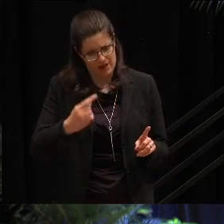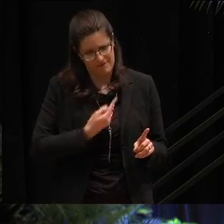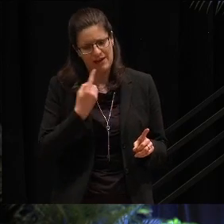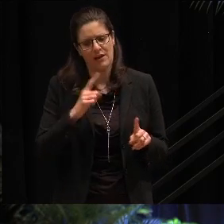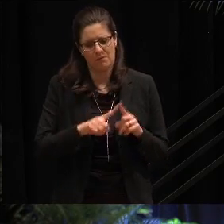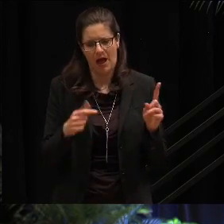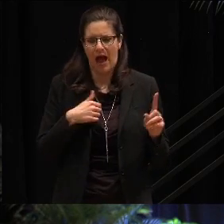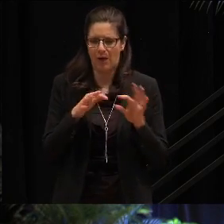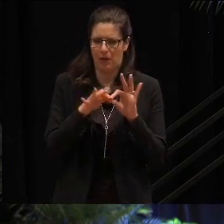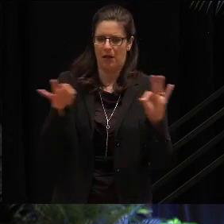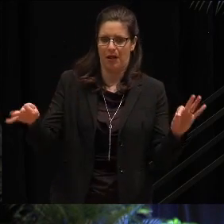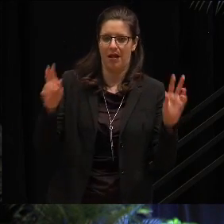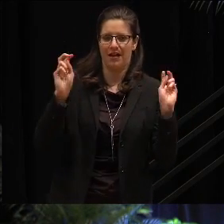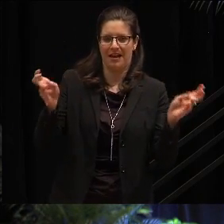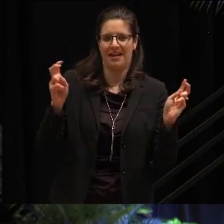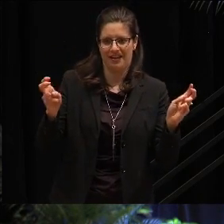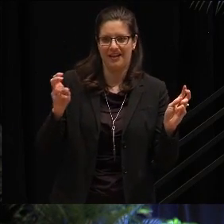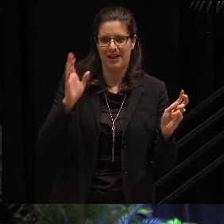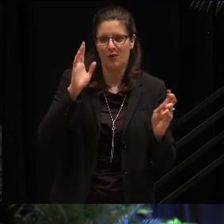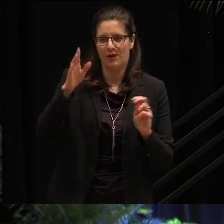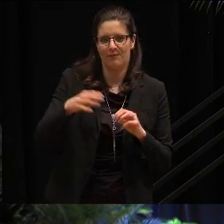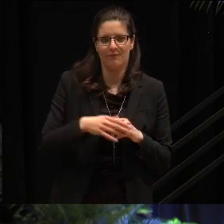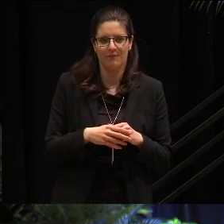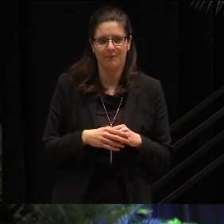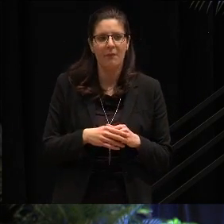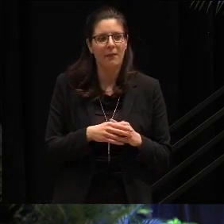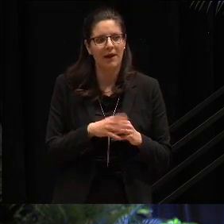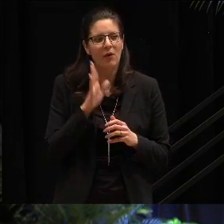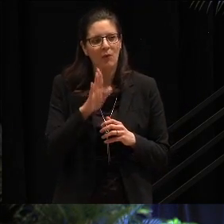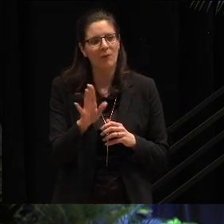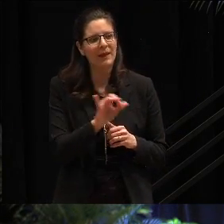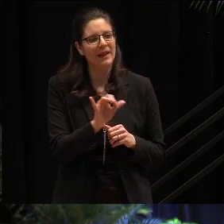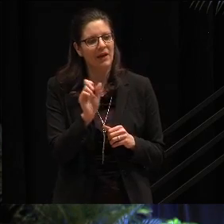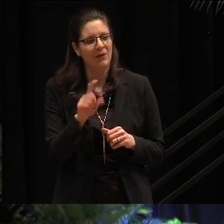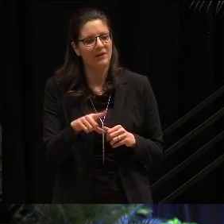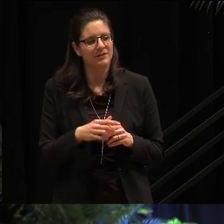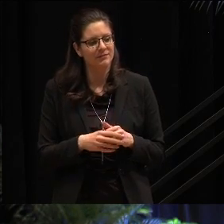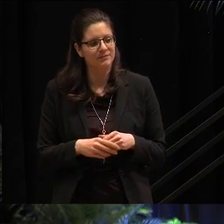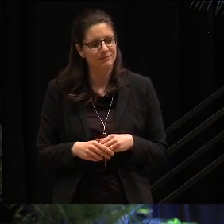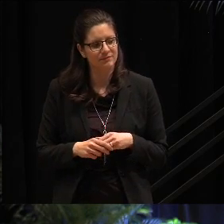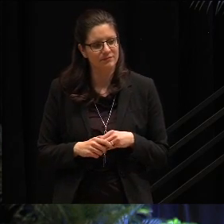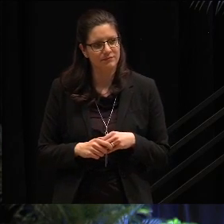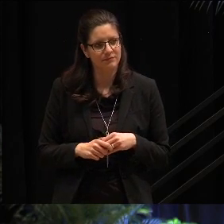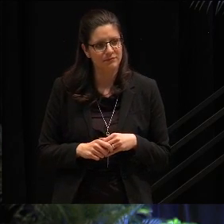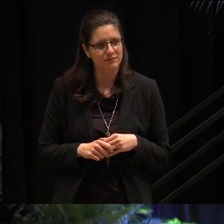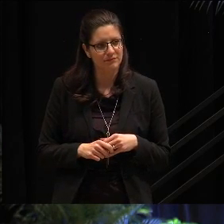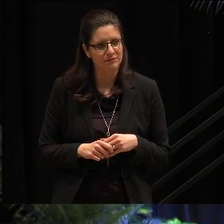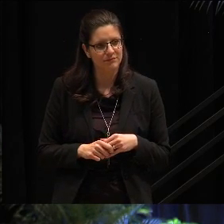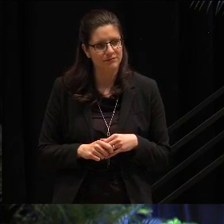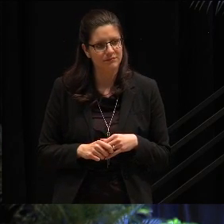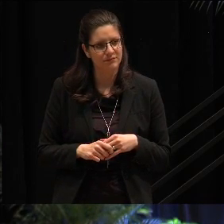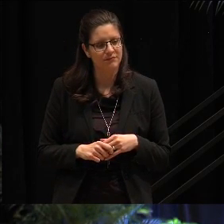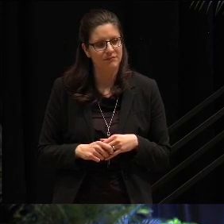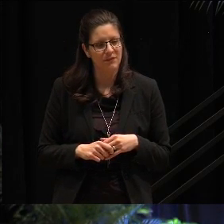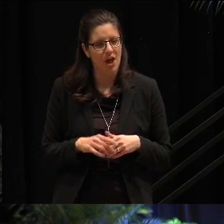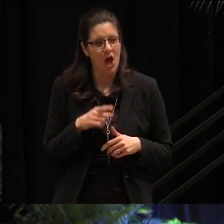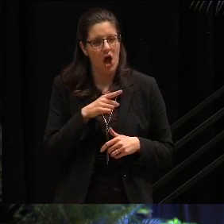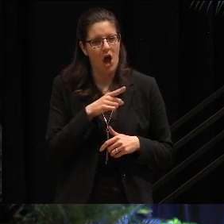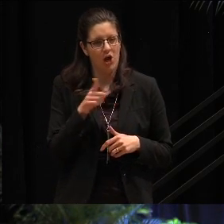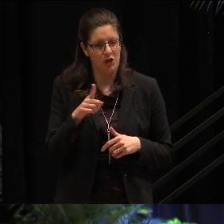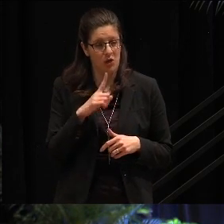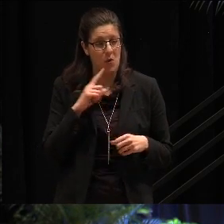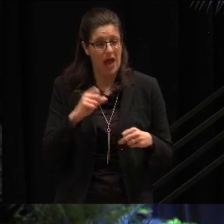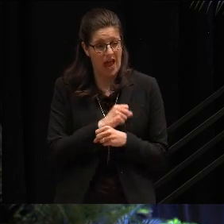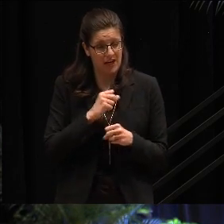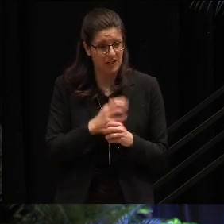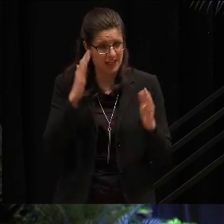my statement anyway. But it will be in the form of a question. Are you actually expecting us to